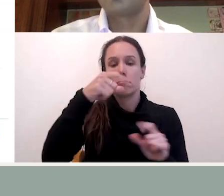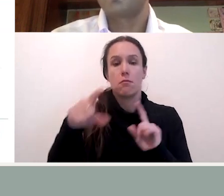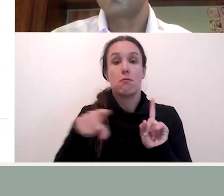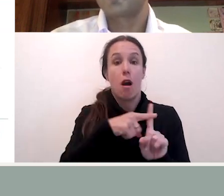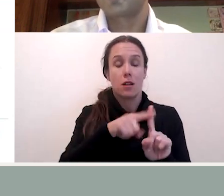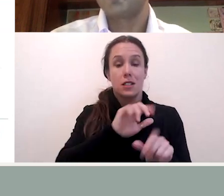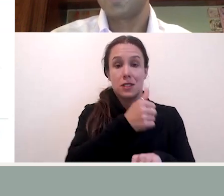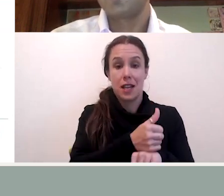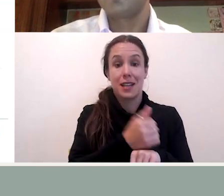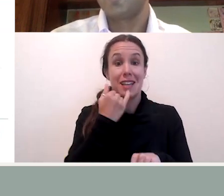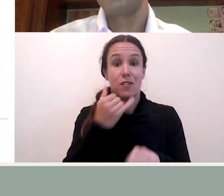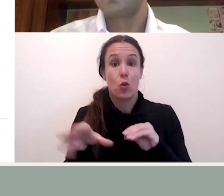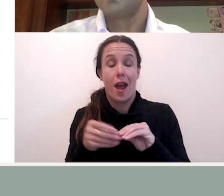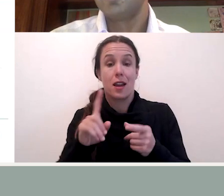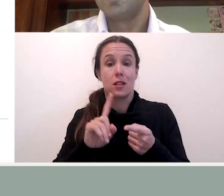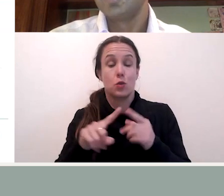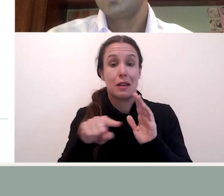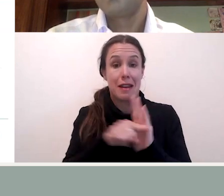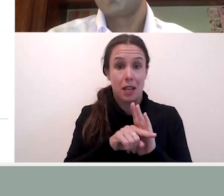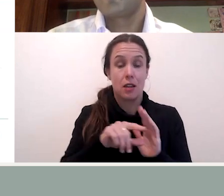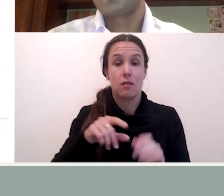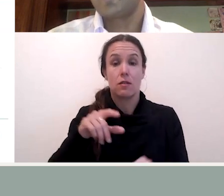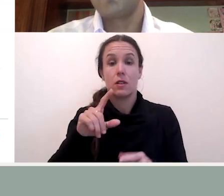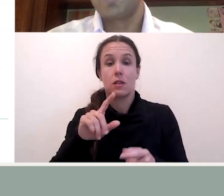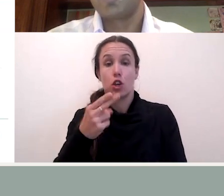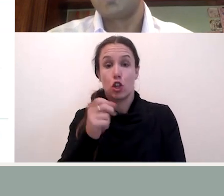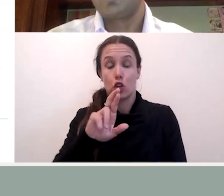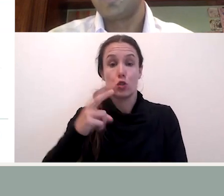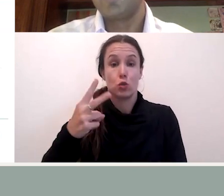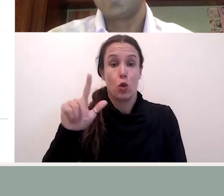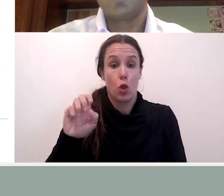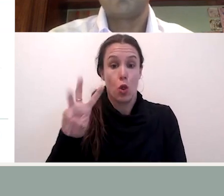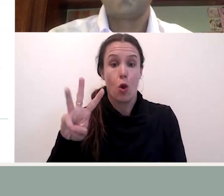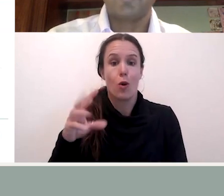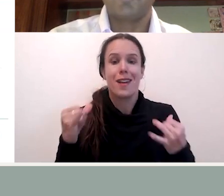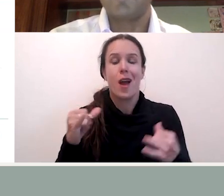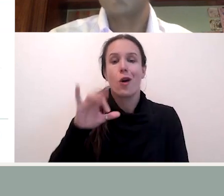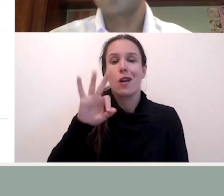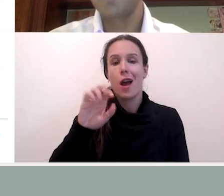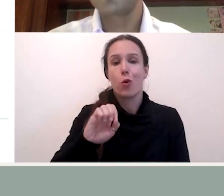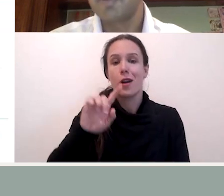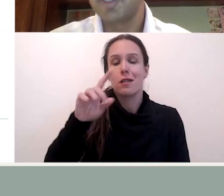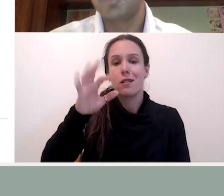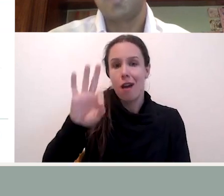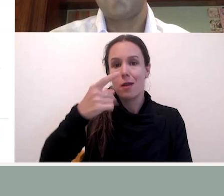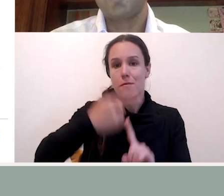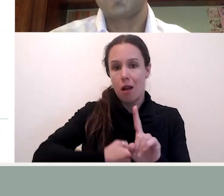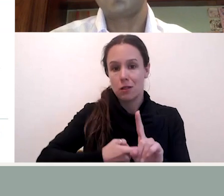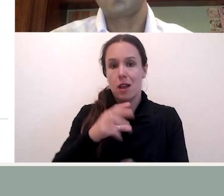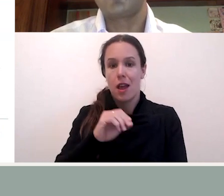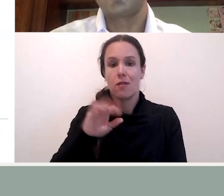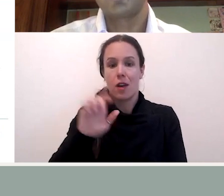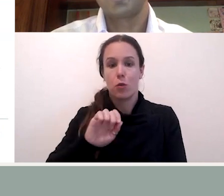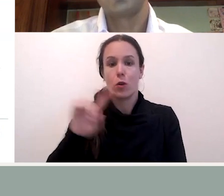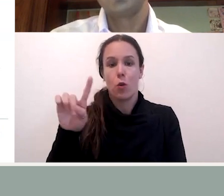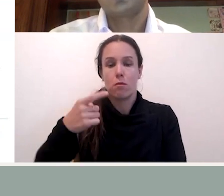patients who are hormone receptor negative and HER2 low, PFS was 9.9 months and 5.1 months. So kind of similar efficacy